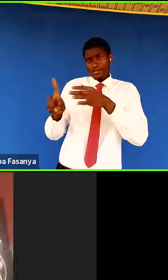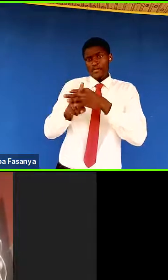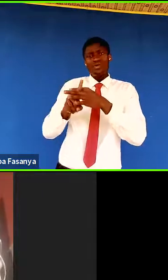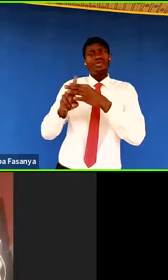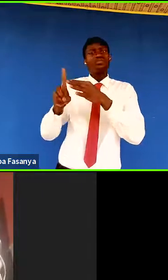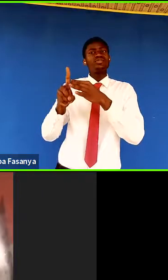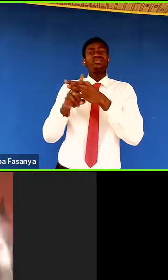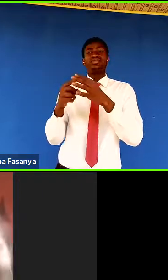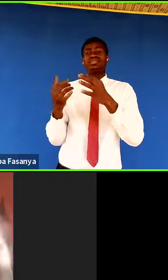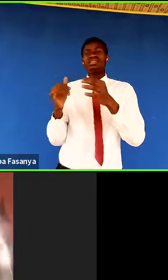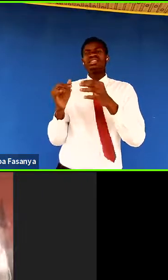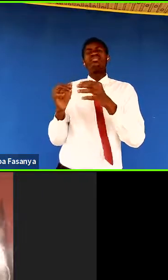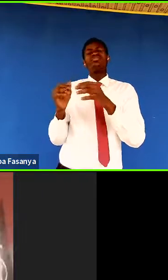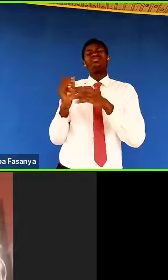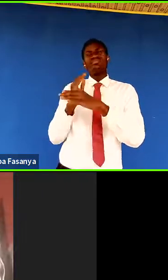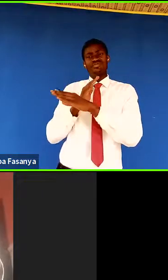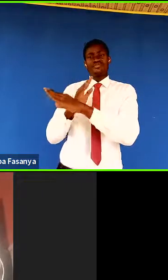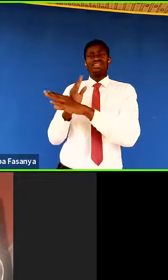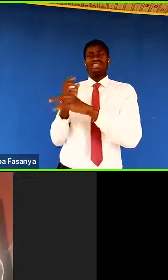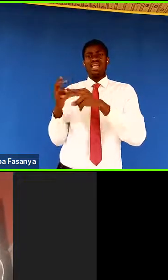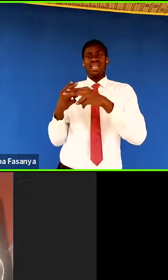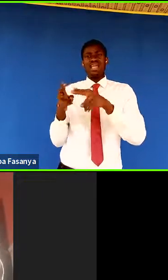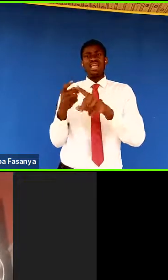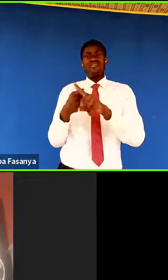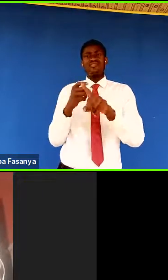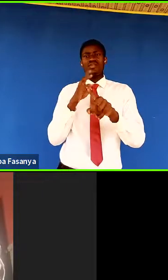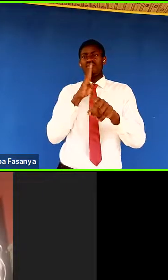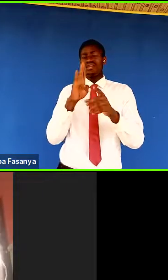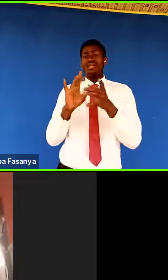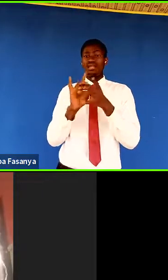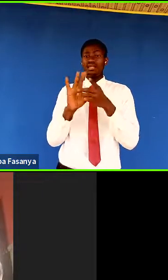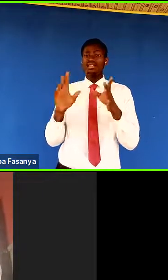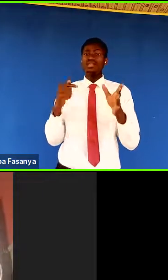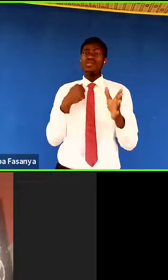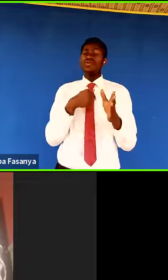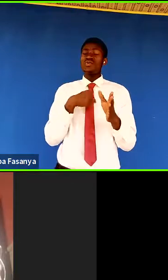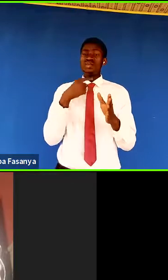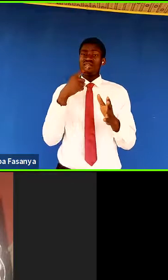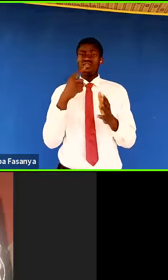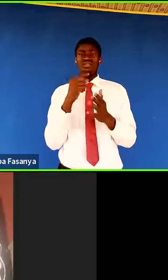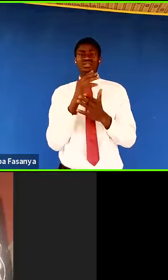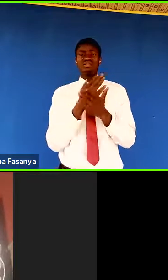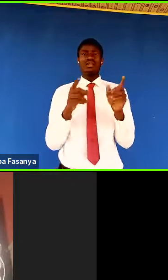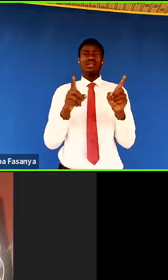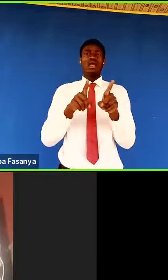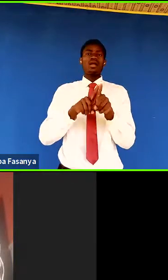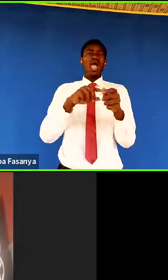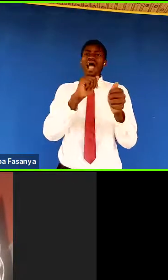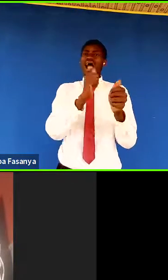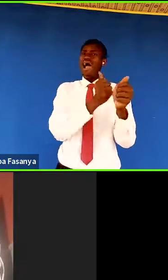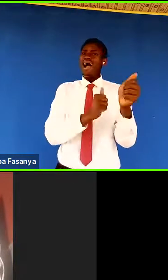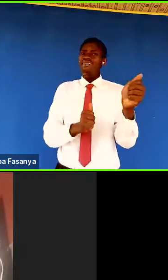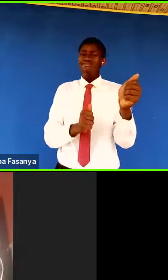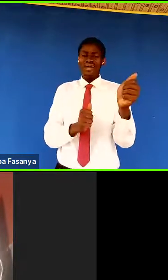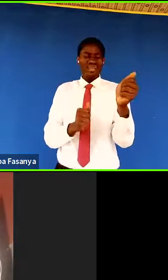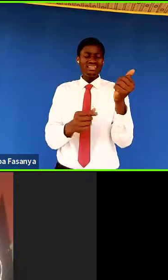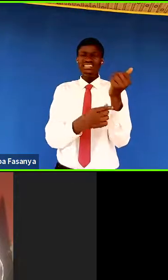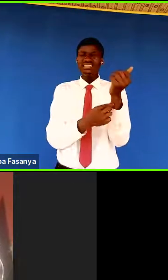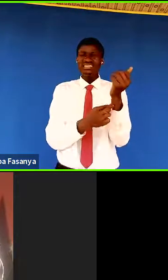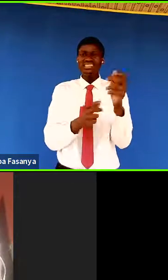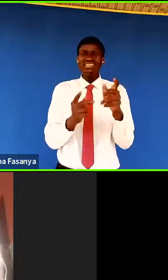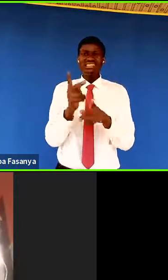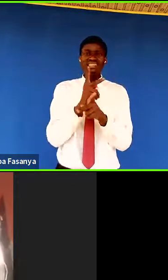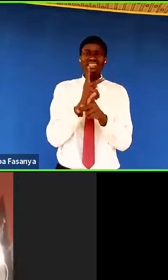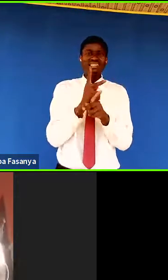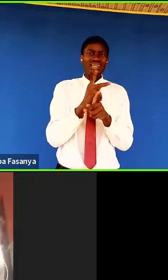released, okay? We've also mentioned things like avoiding skincare products that have estrogen or progesterone inside.